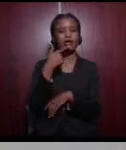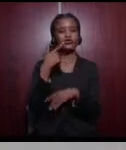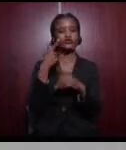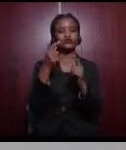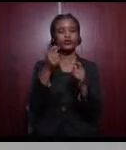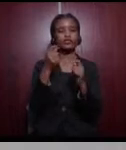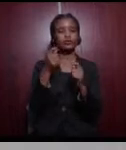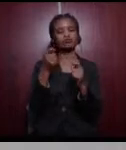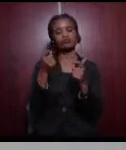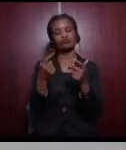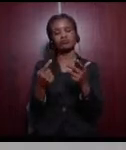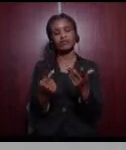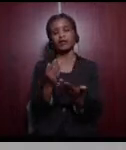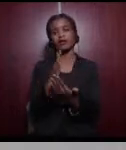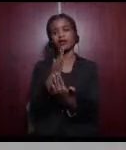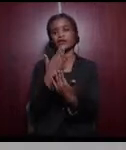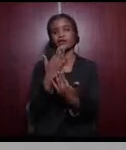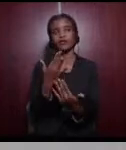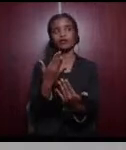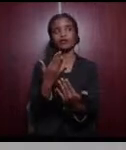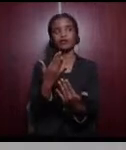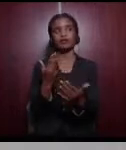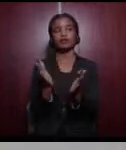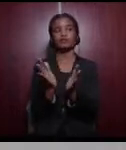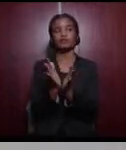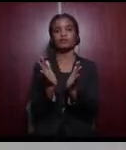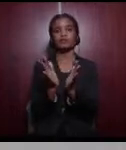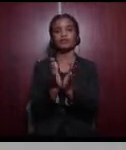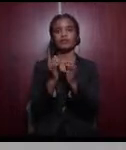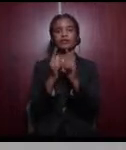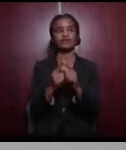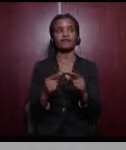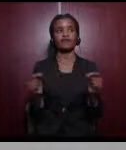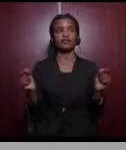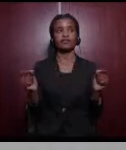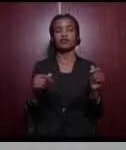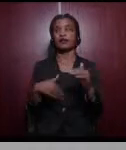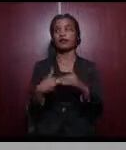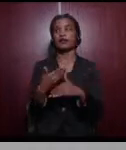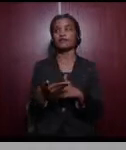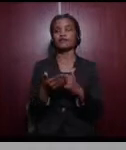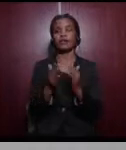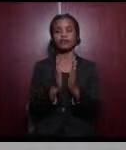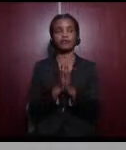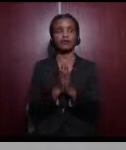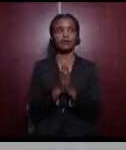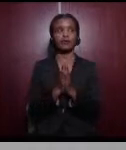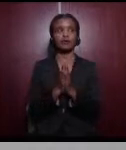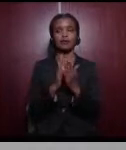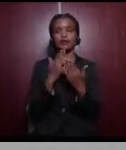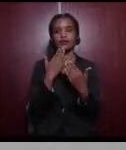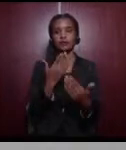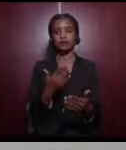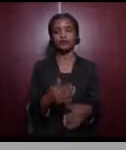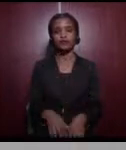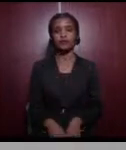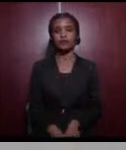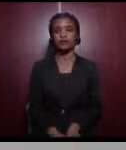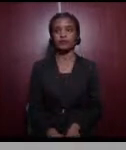haholo, ke a leboga. The meeting is officially adjourned after the prayer. Ke a leboga.